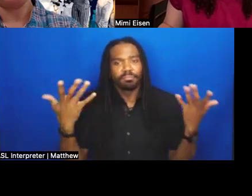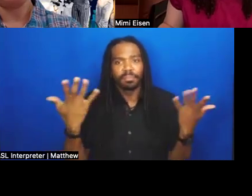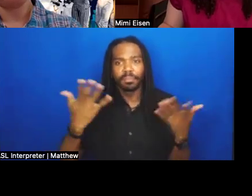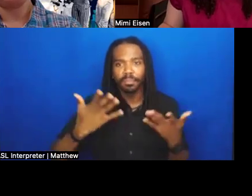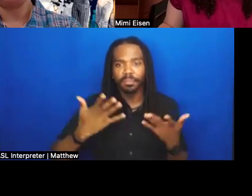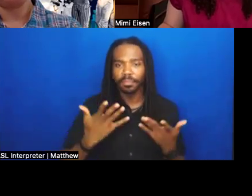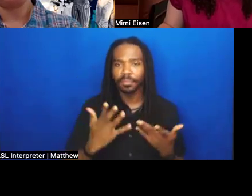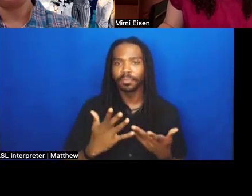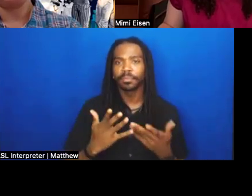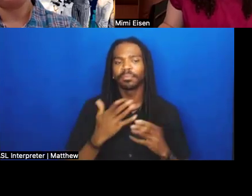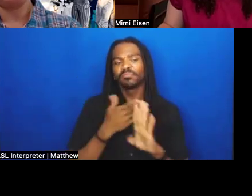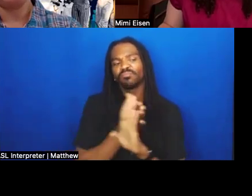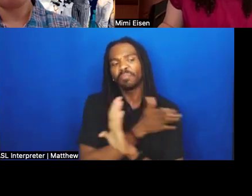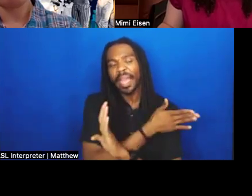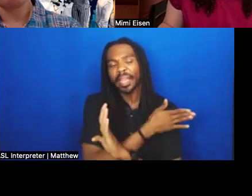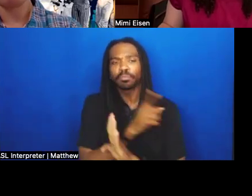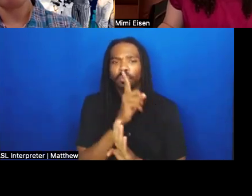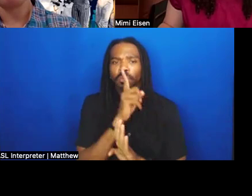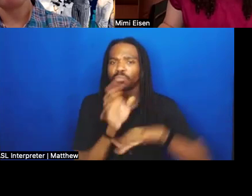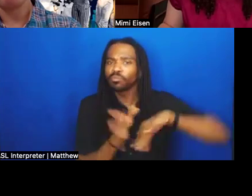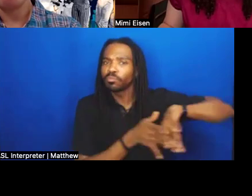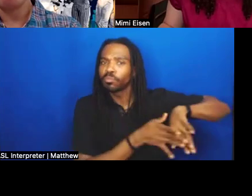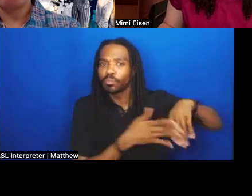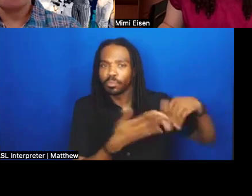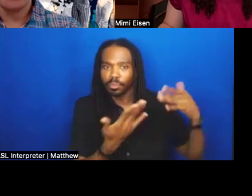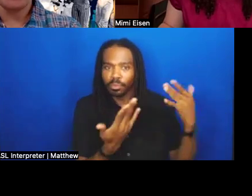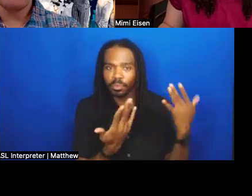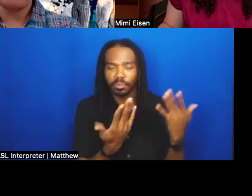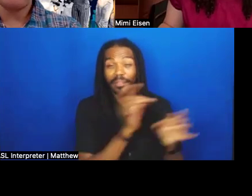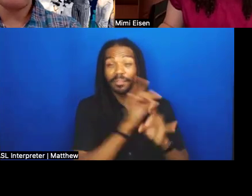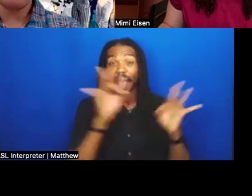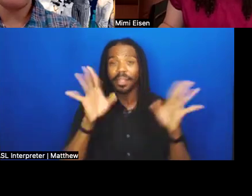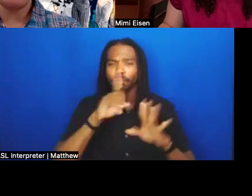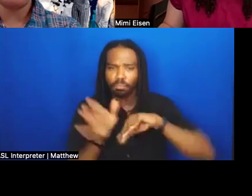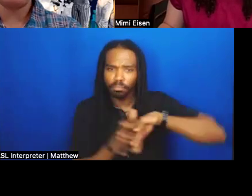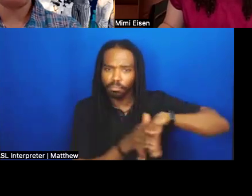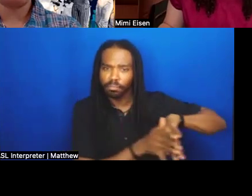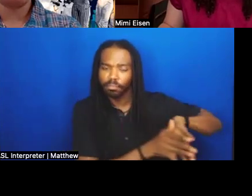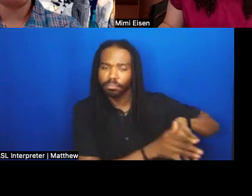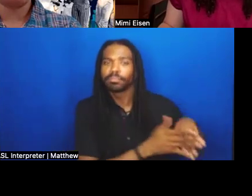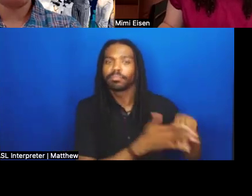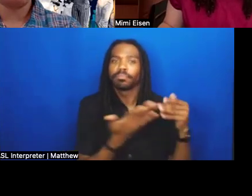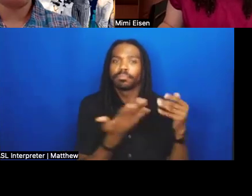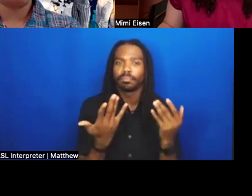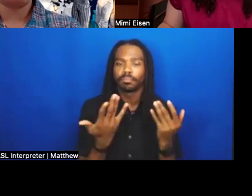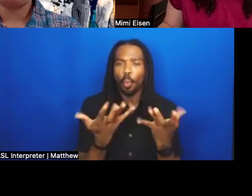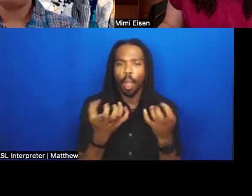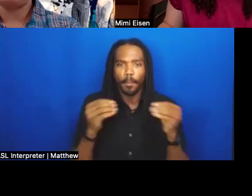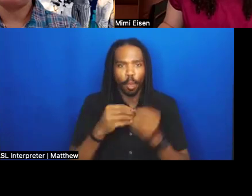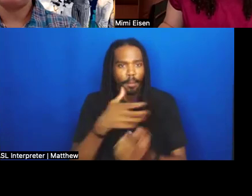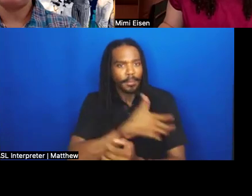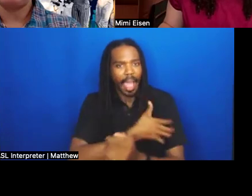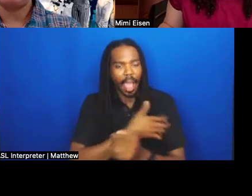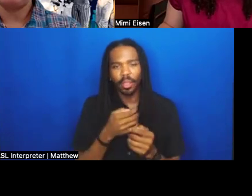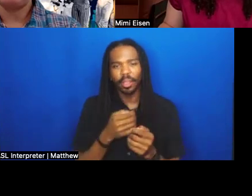unspeakable violence, often together now, in order to seize more and more power and to erase the people who have